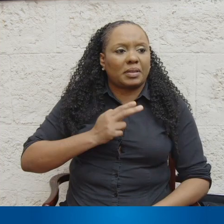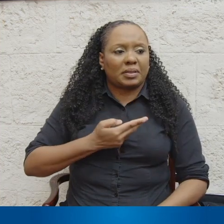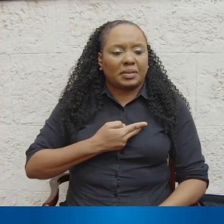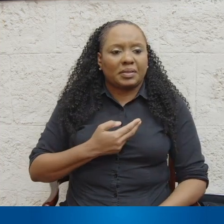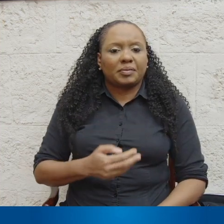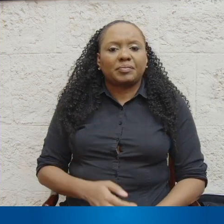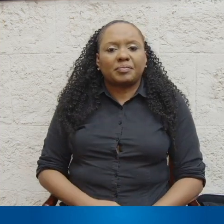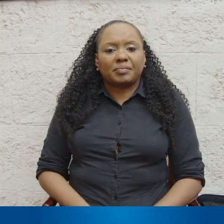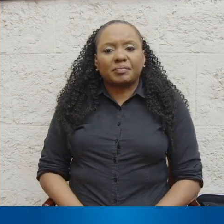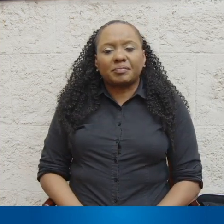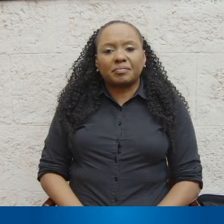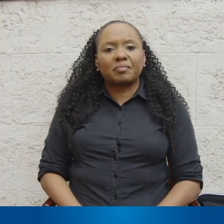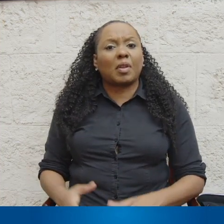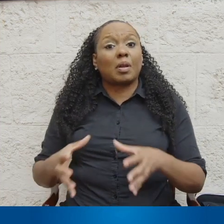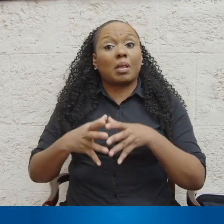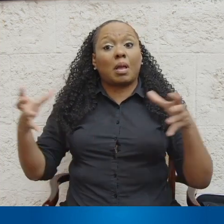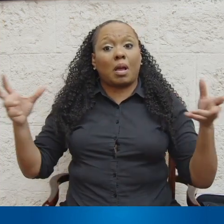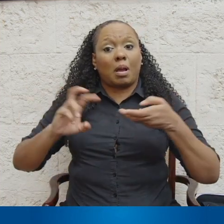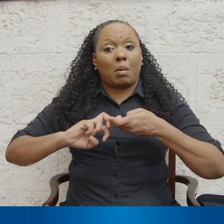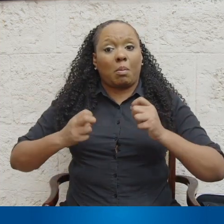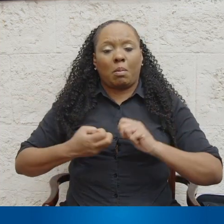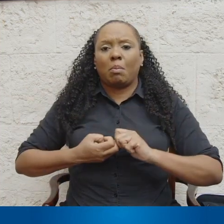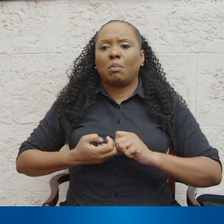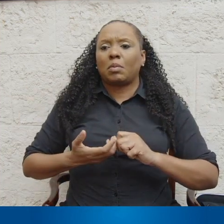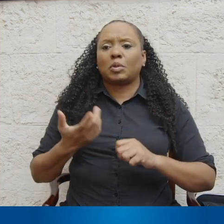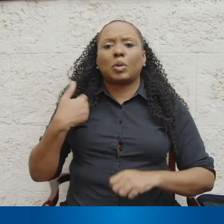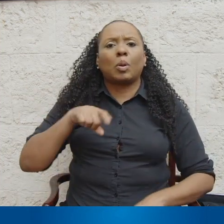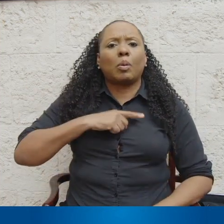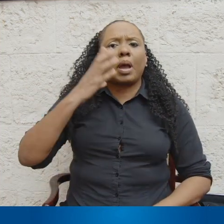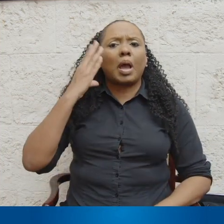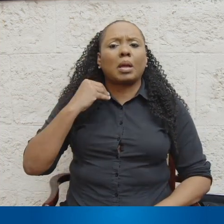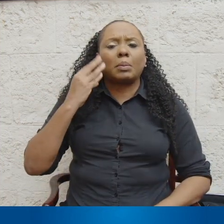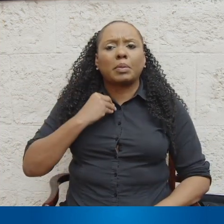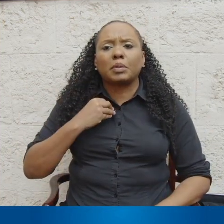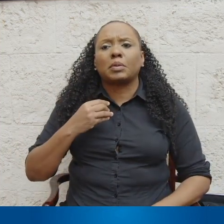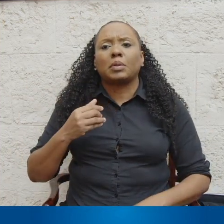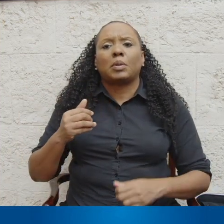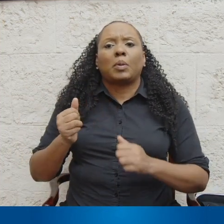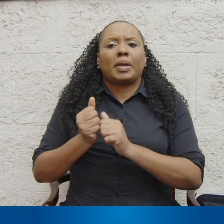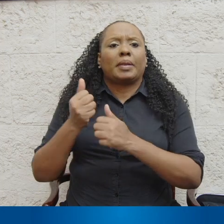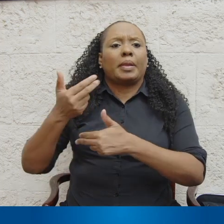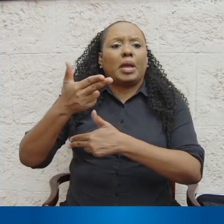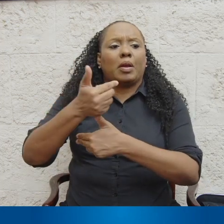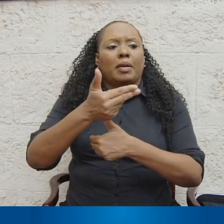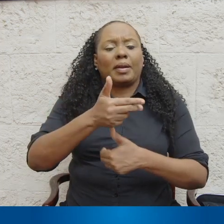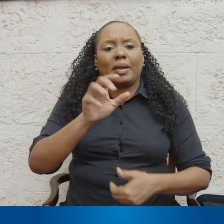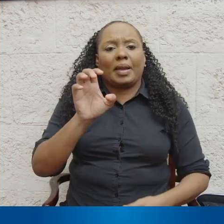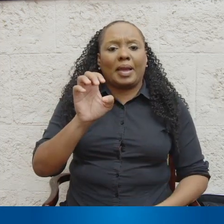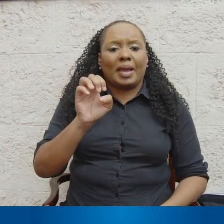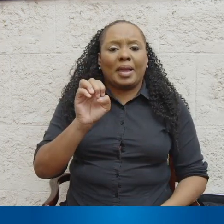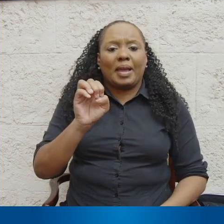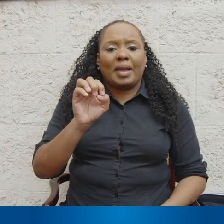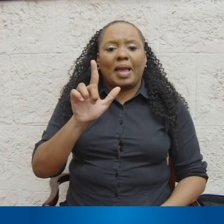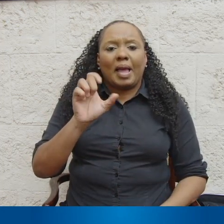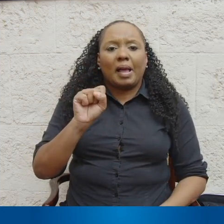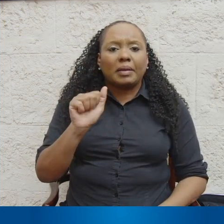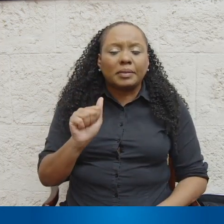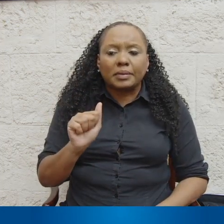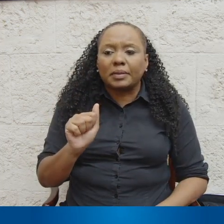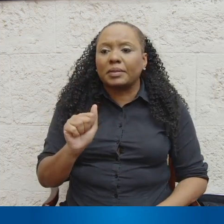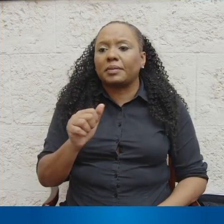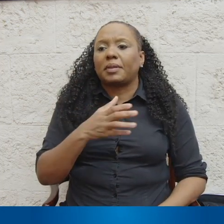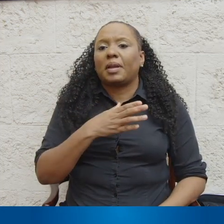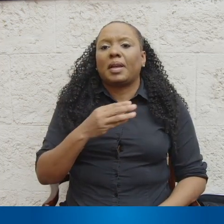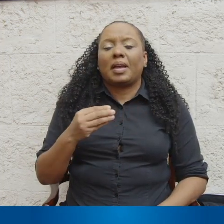The bulk of the issues that we had following the freak storm and Hurricane Elsa was when the roof was gone entirely.